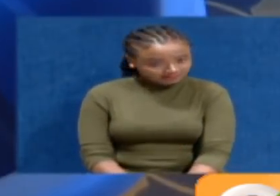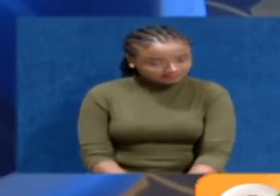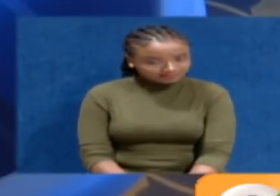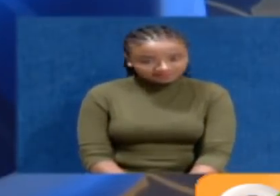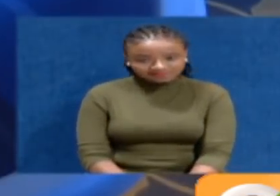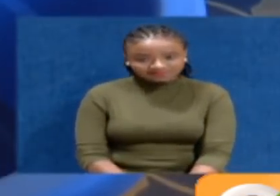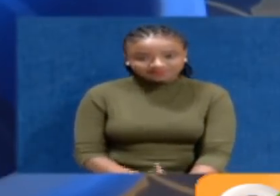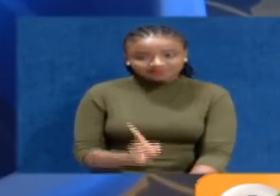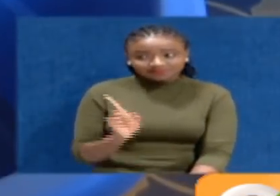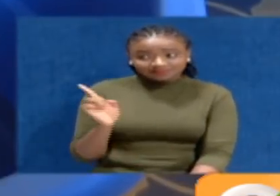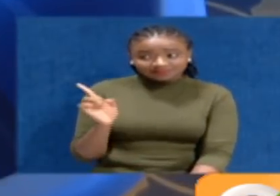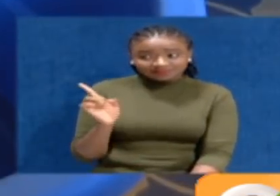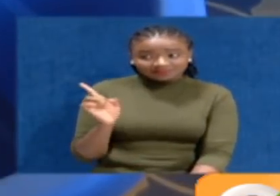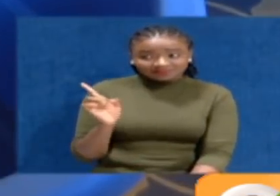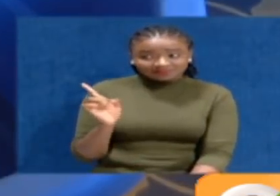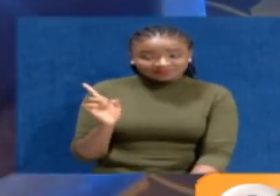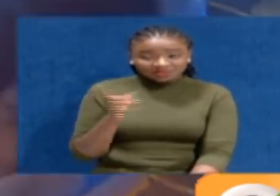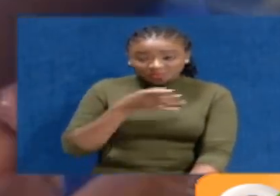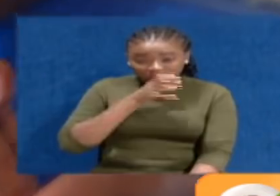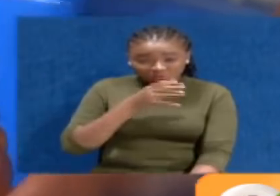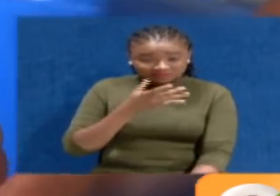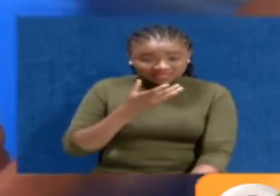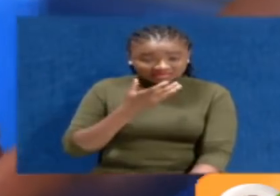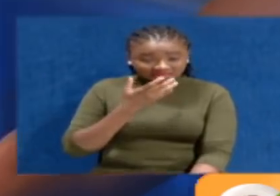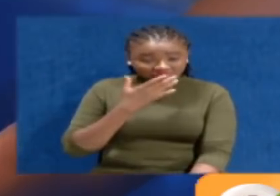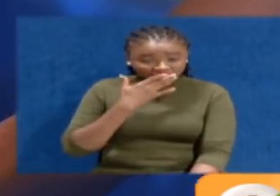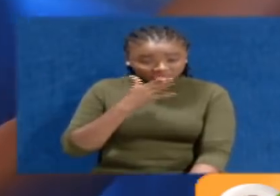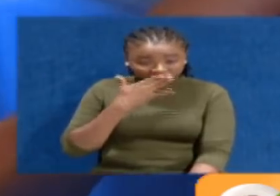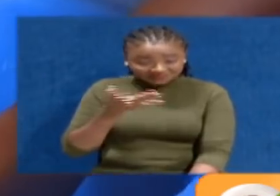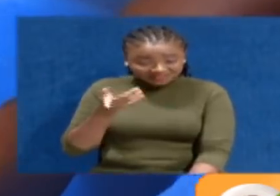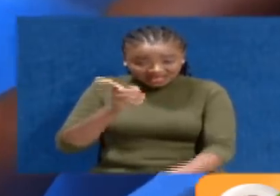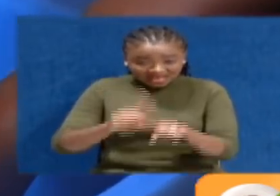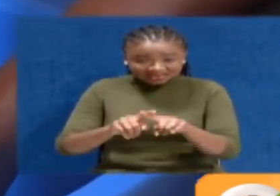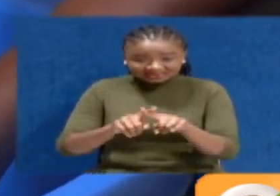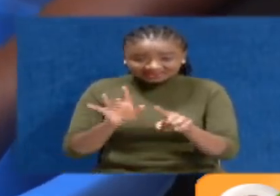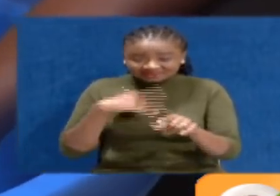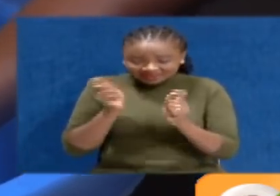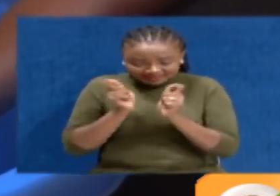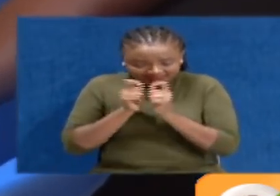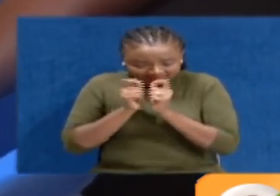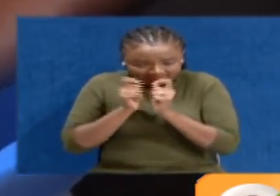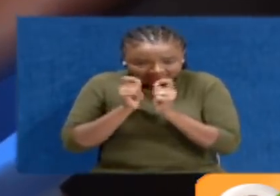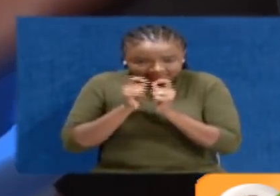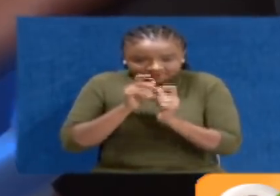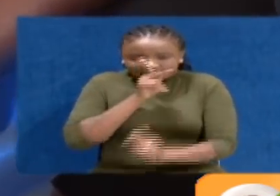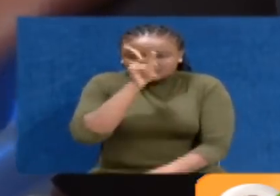The wounds are fresh, and warm salty water makes the experience all the more excruciating.